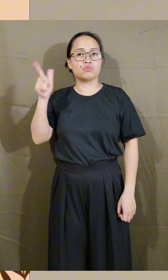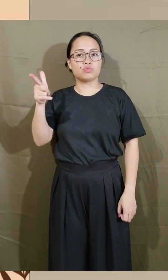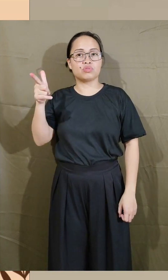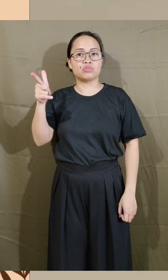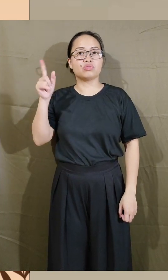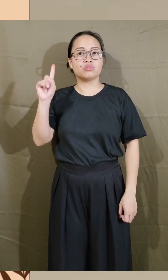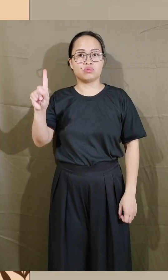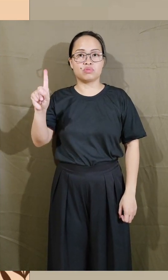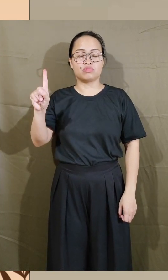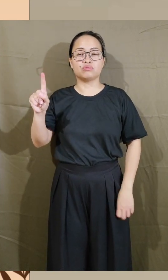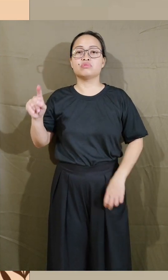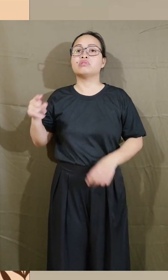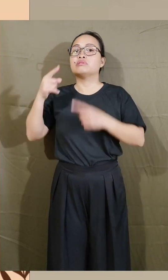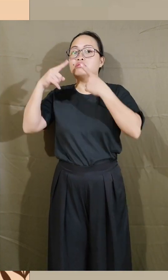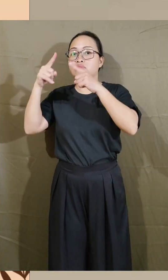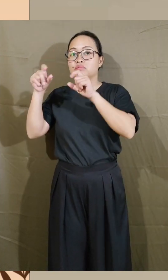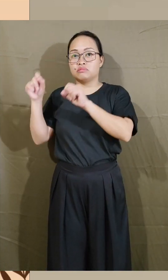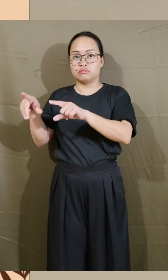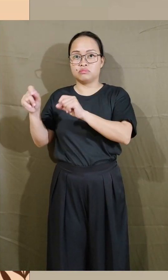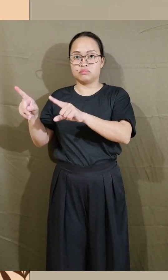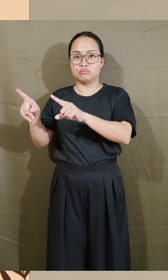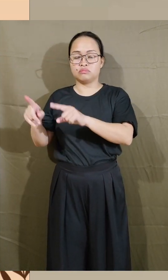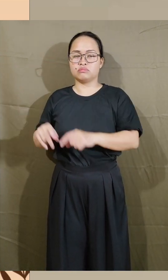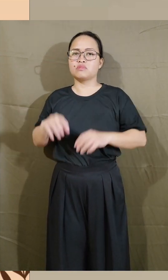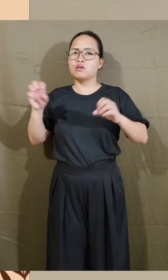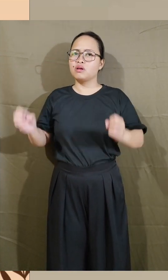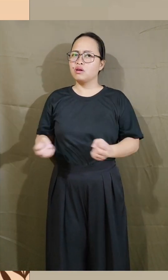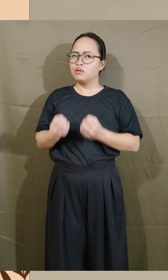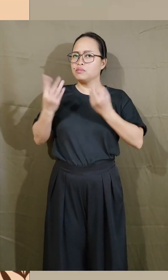sold. How many ice creams were left?